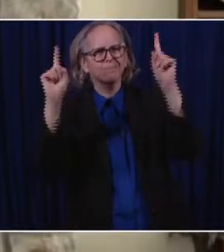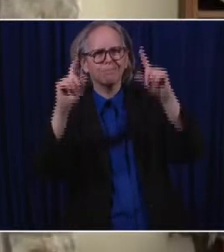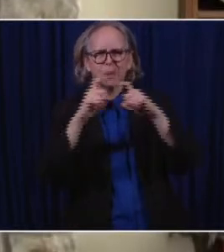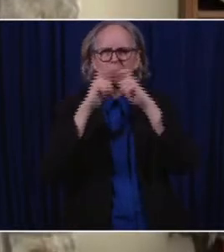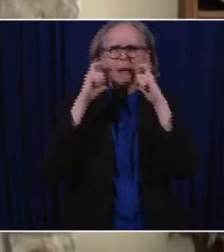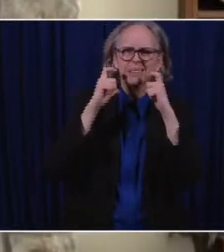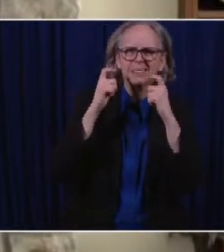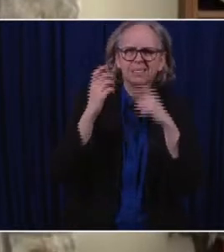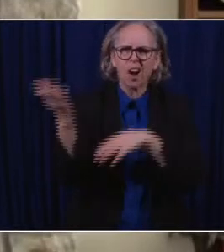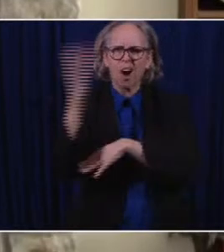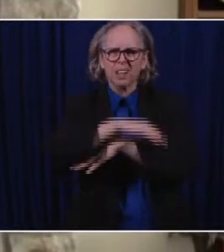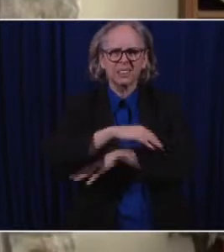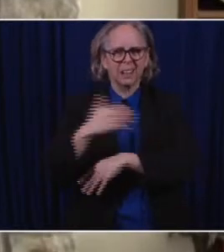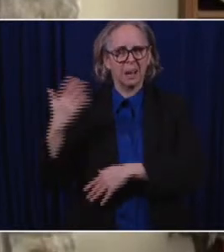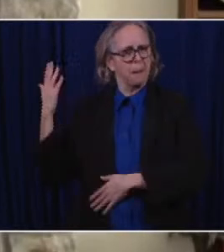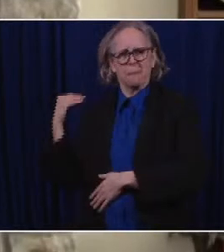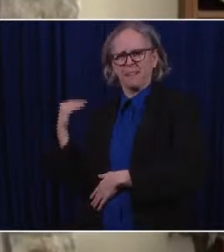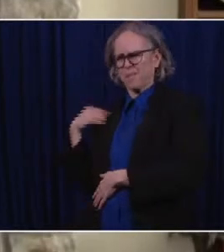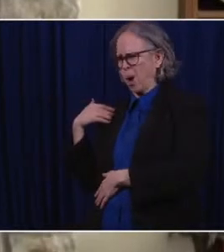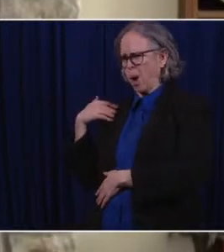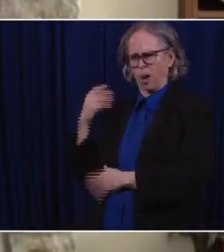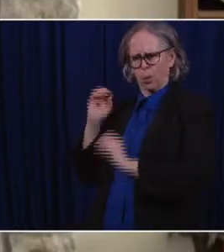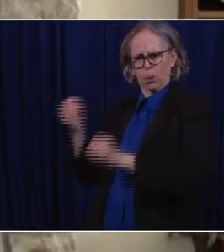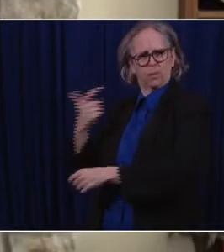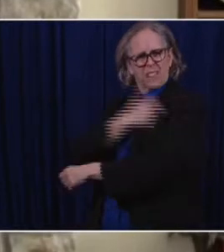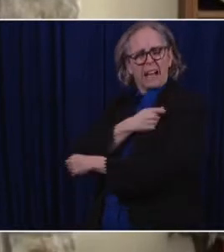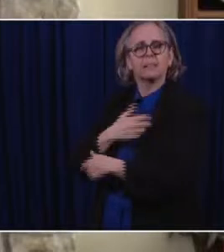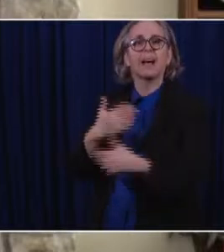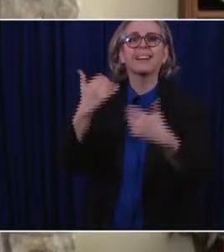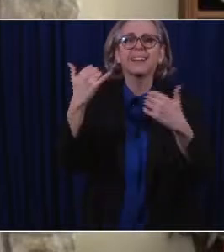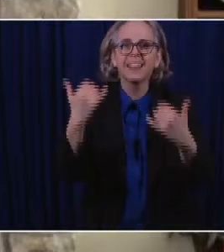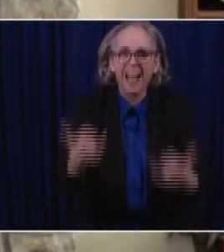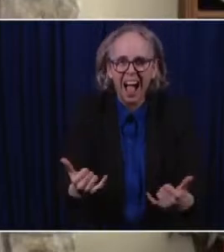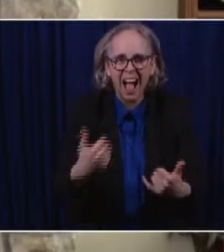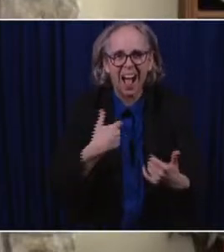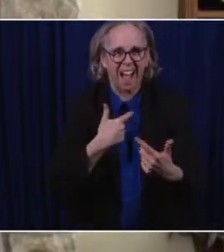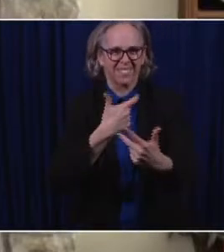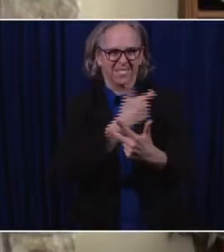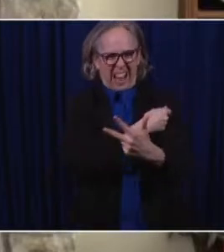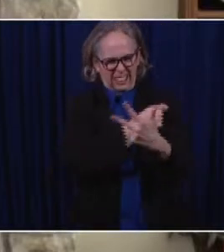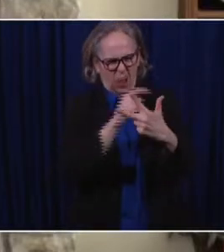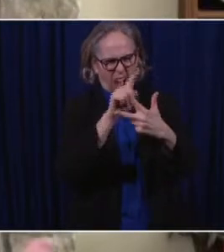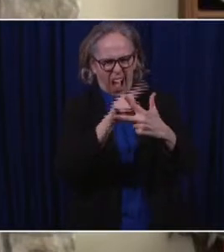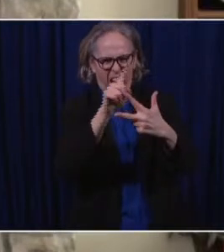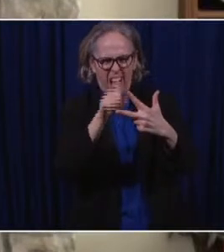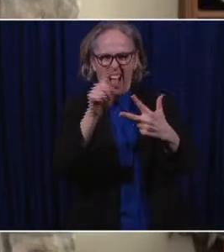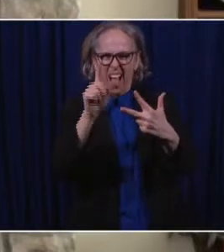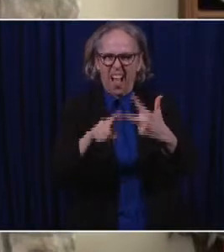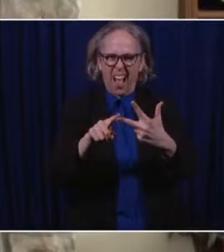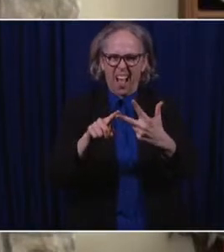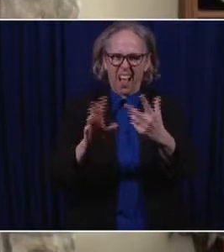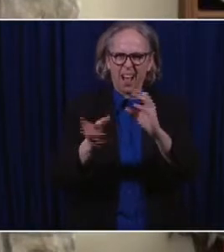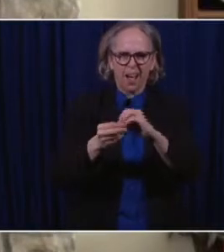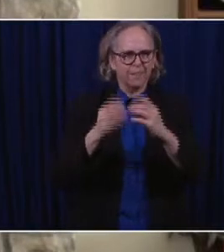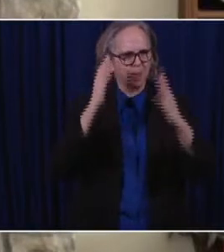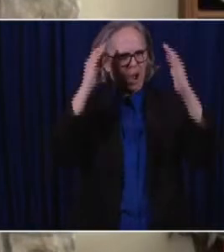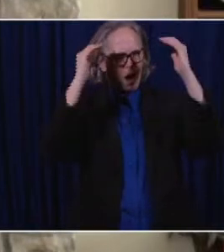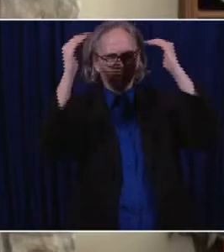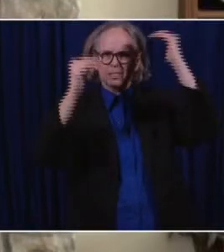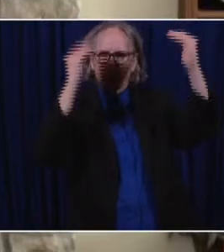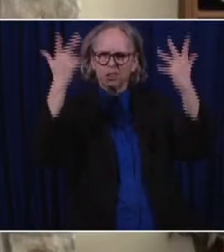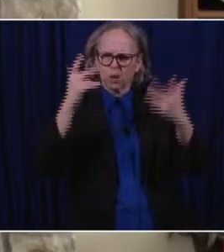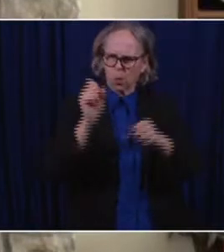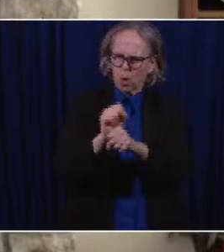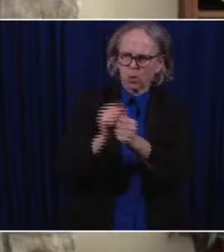vaccine, and we're offering the vaccine to anyone who interfaces with children in the school, anybody who's in that school building. And